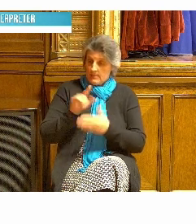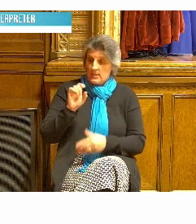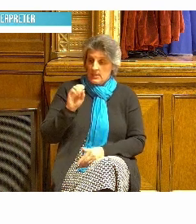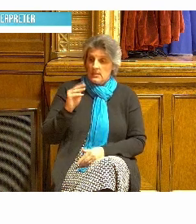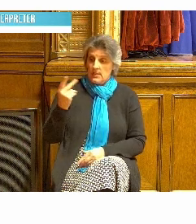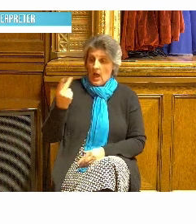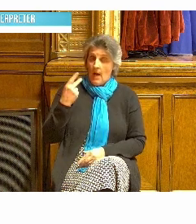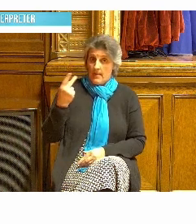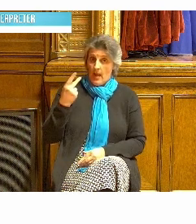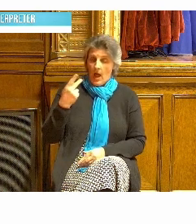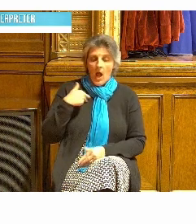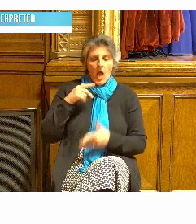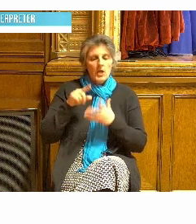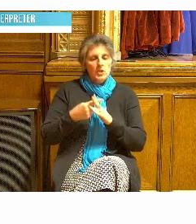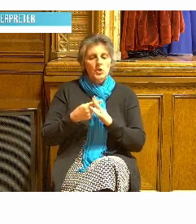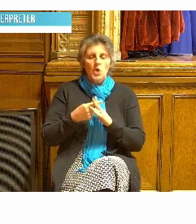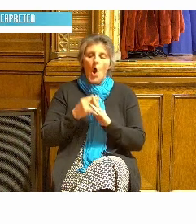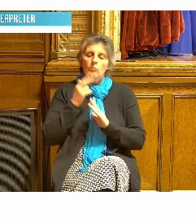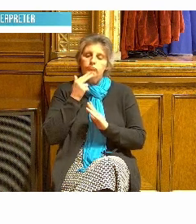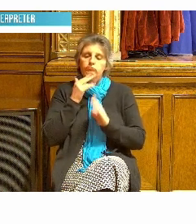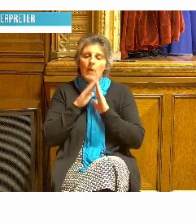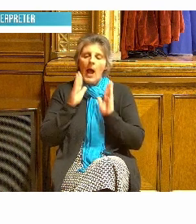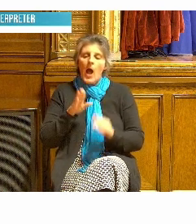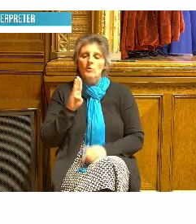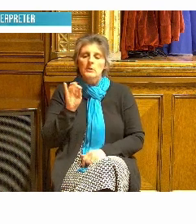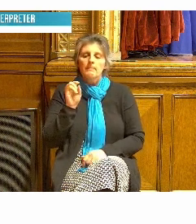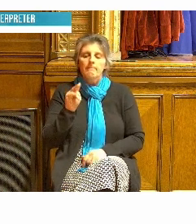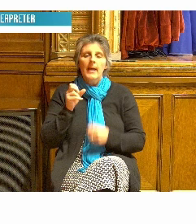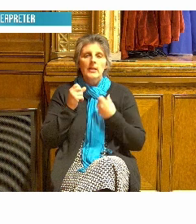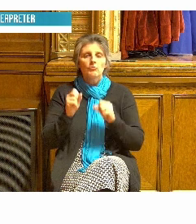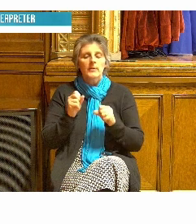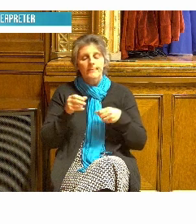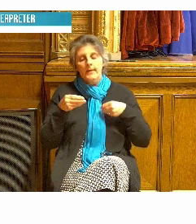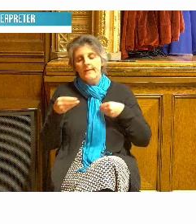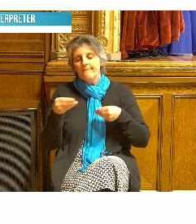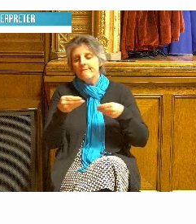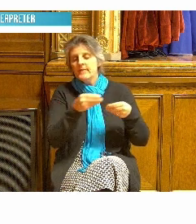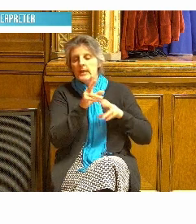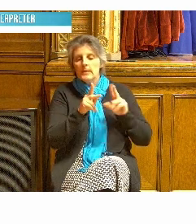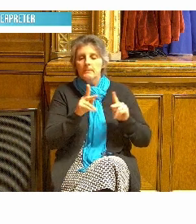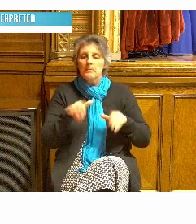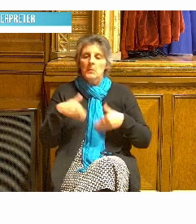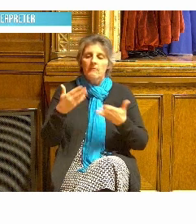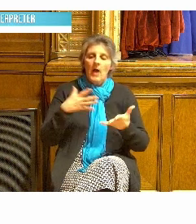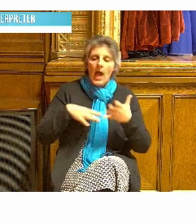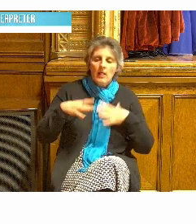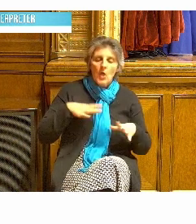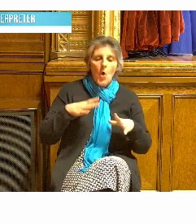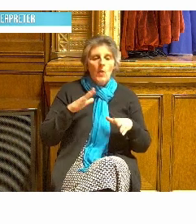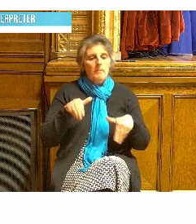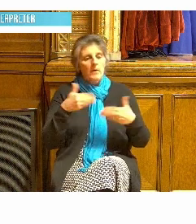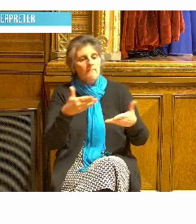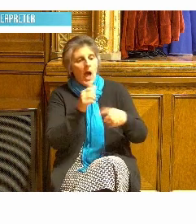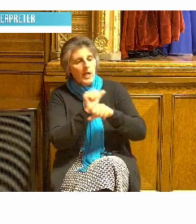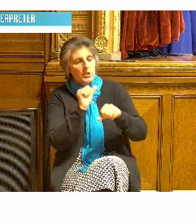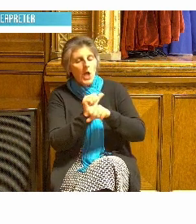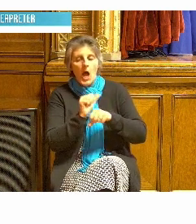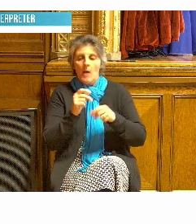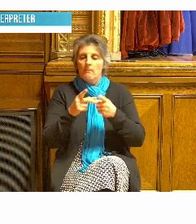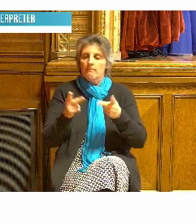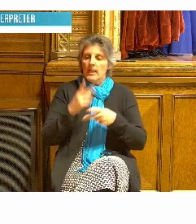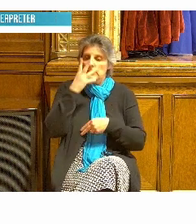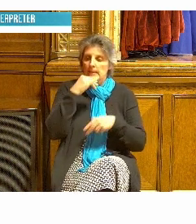I started out in a little house on Baden Street. We were feeding folks and clothing people. We got them jobs and places to